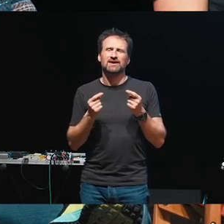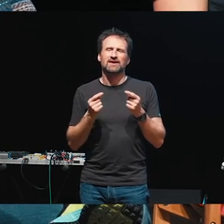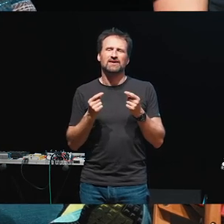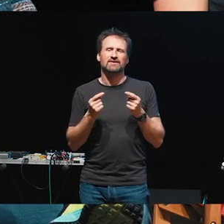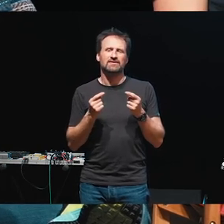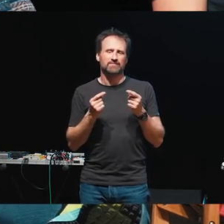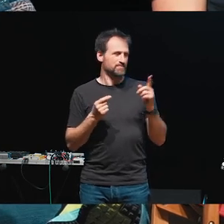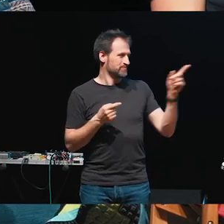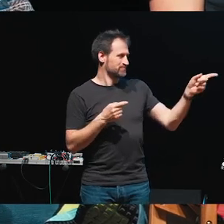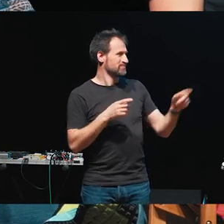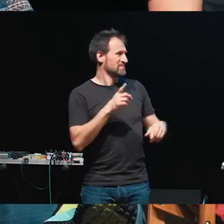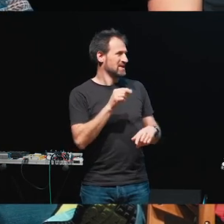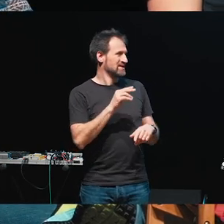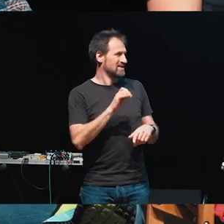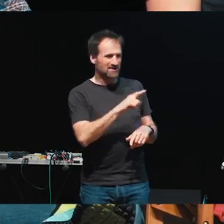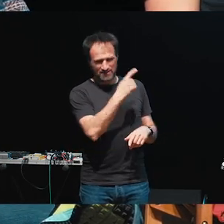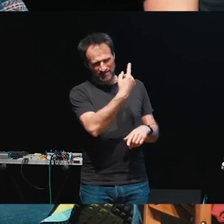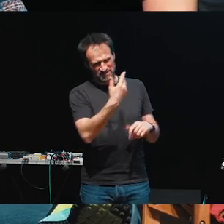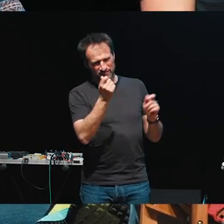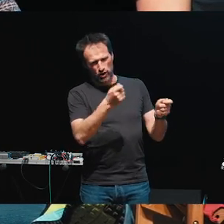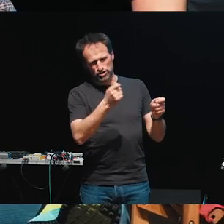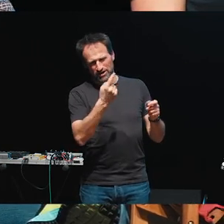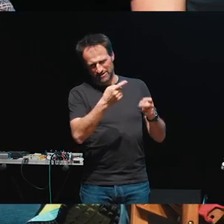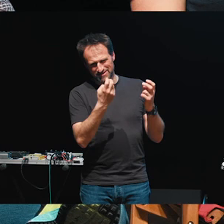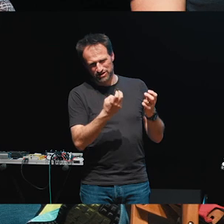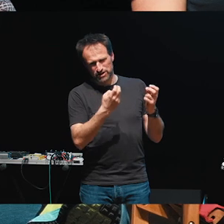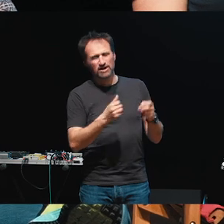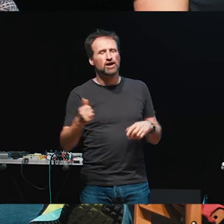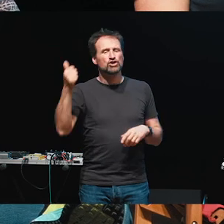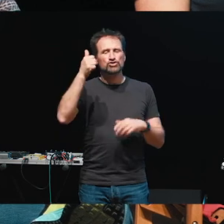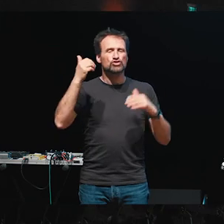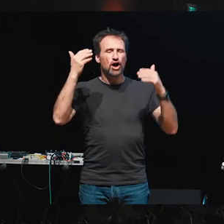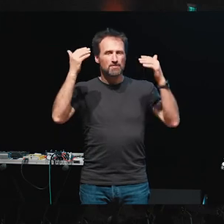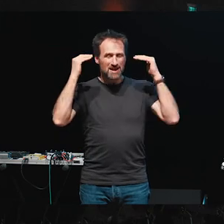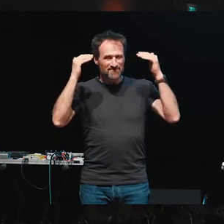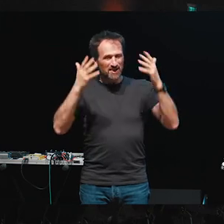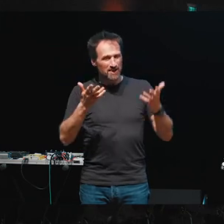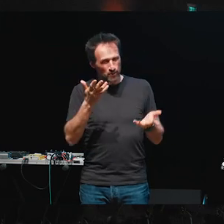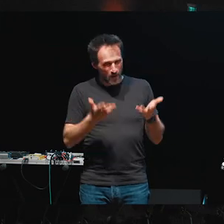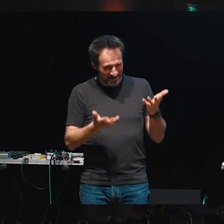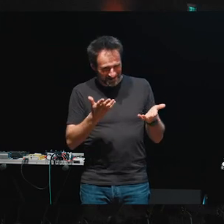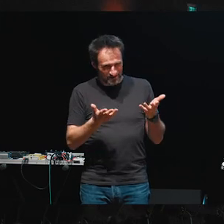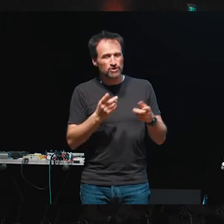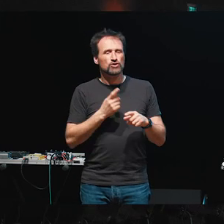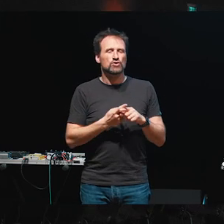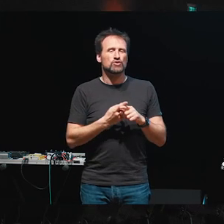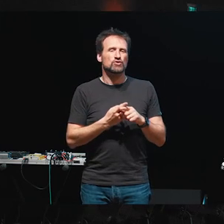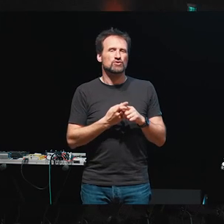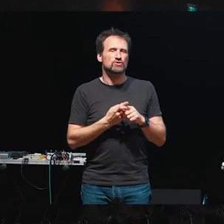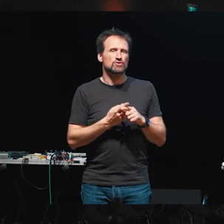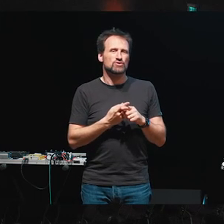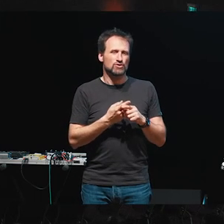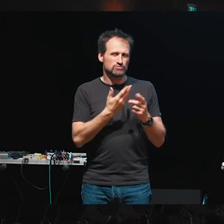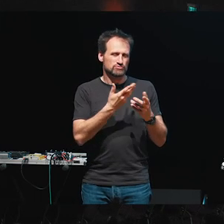Daniel proposed the session, or did you? So we talked about top level evaluation and discussed about the current proposal,